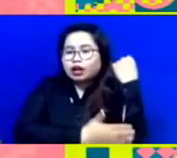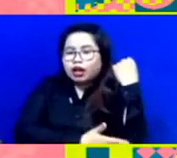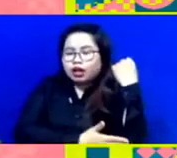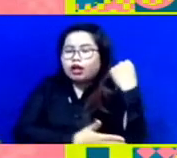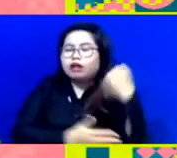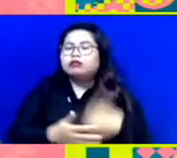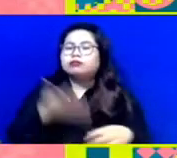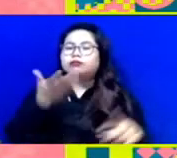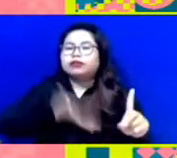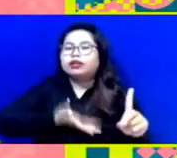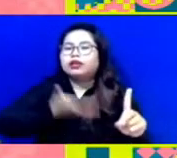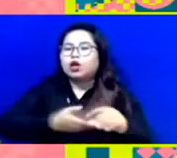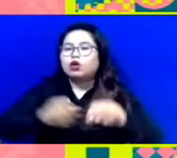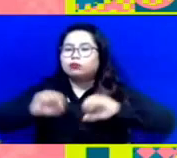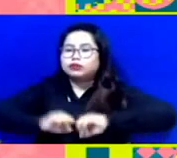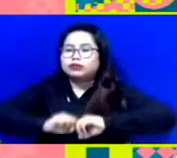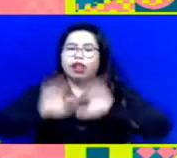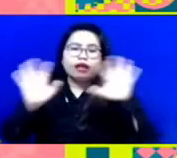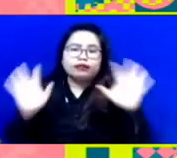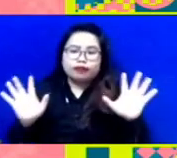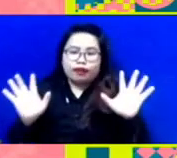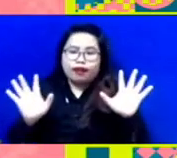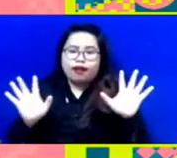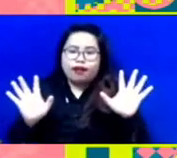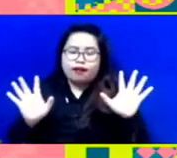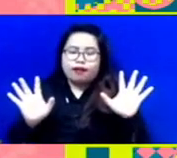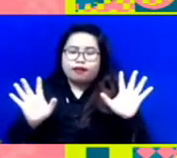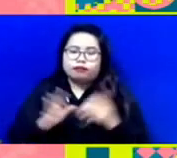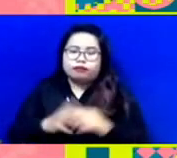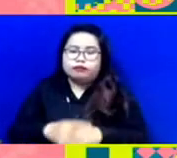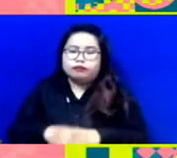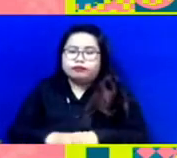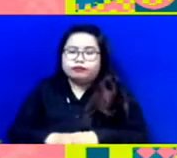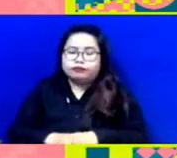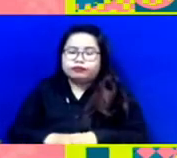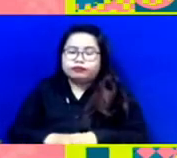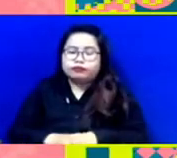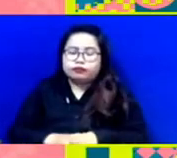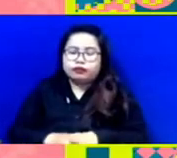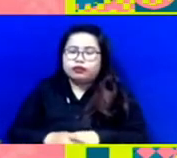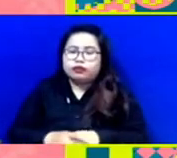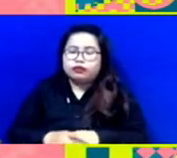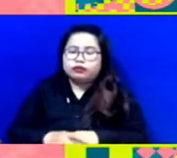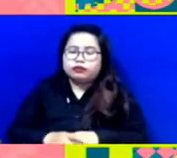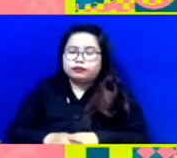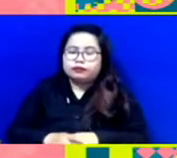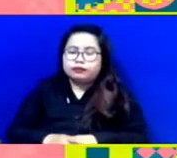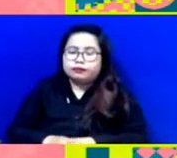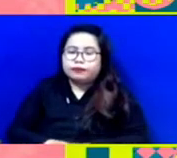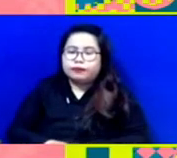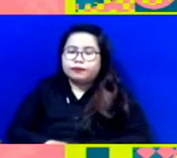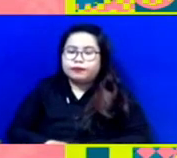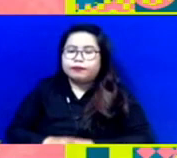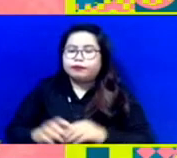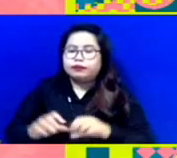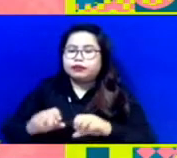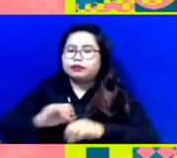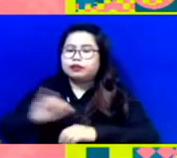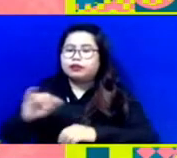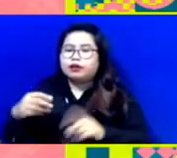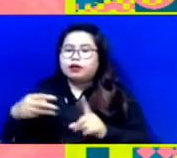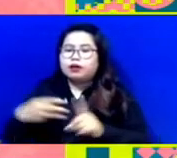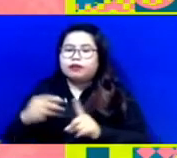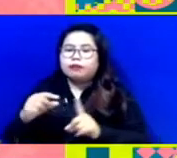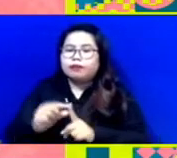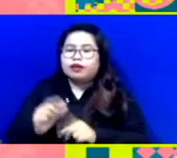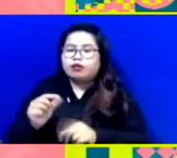of the investigating body of the preparation for independence The state we're